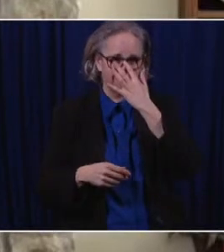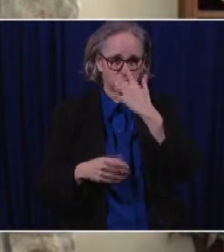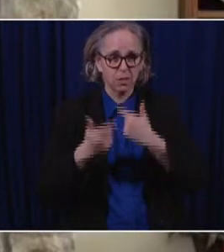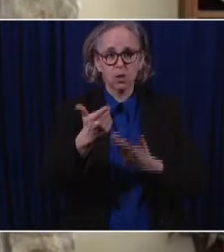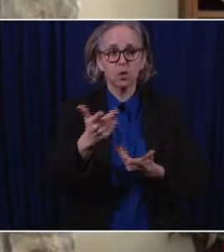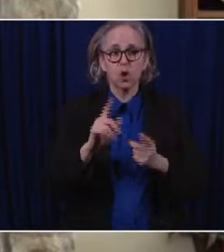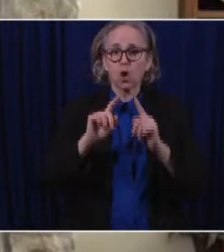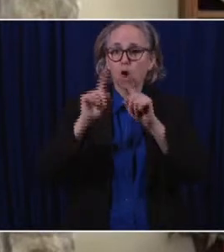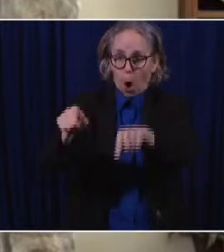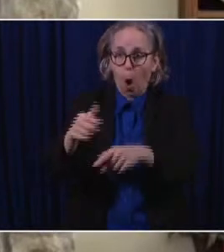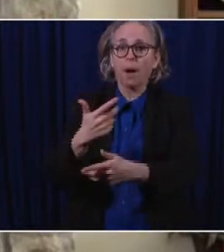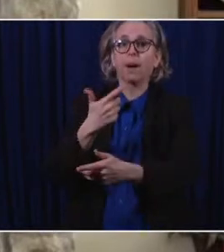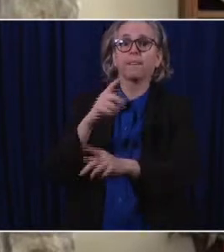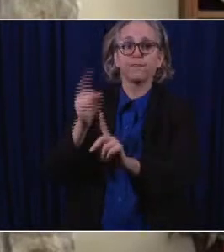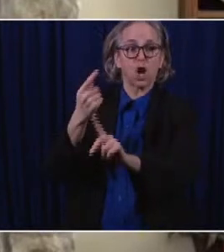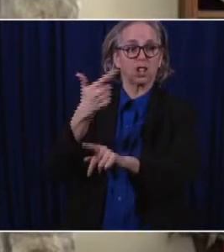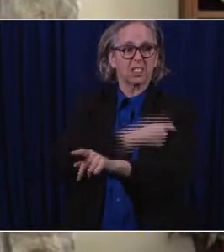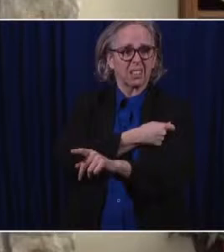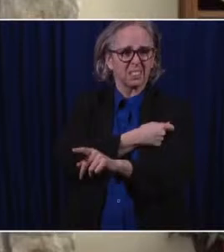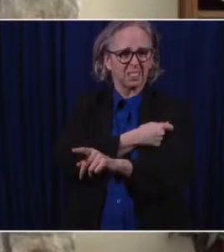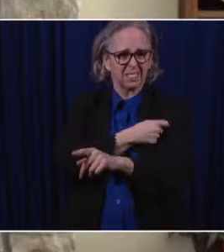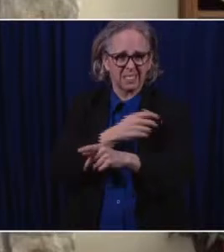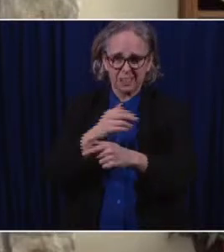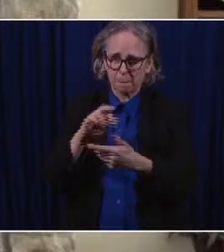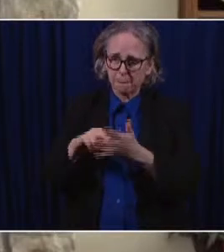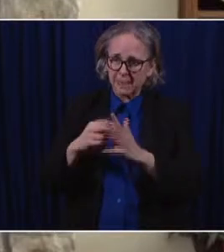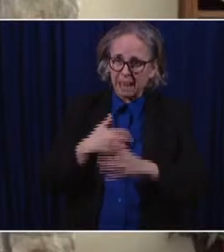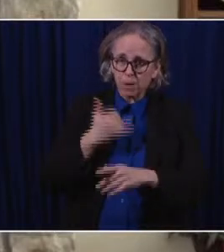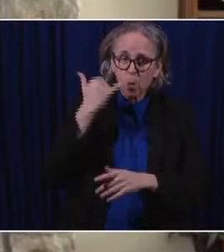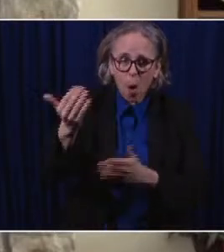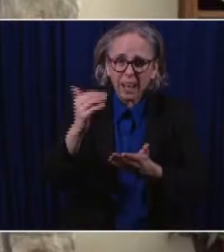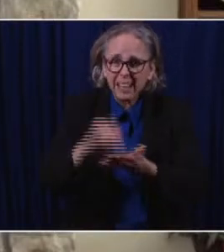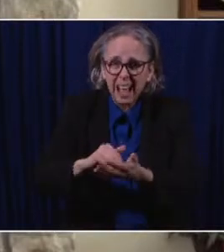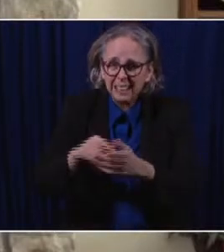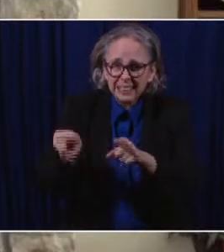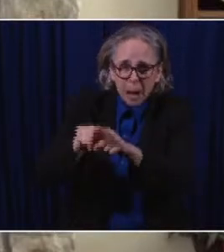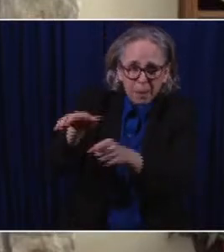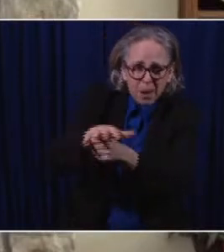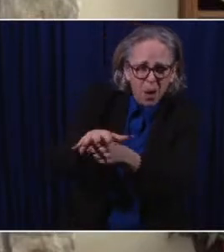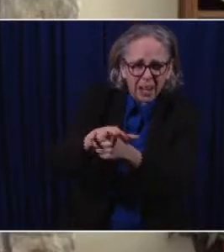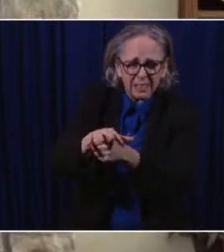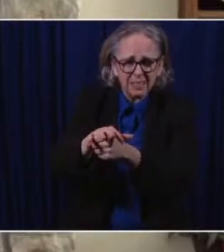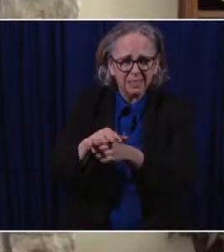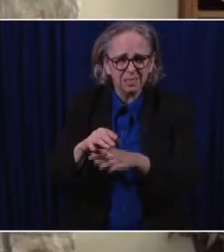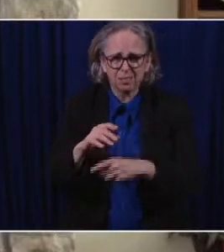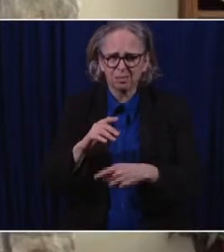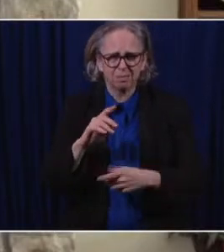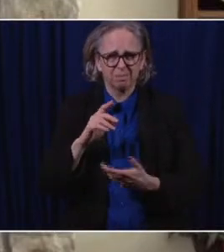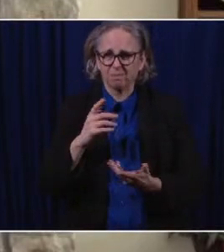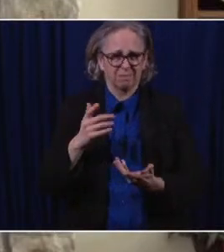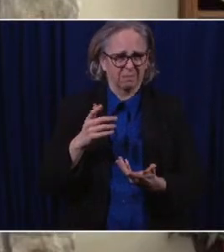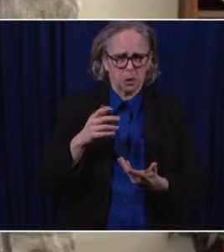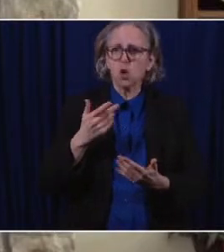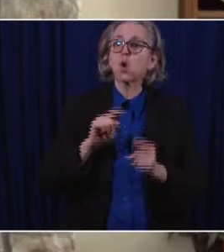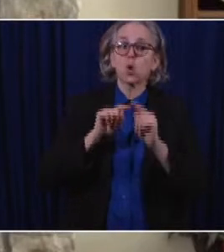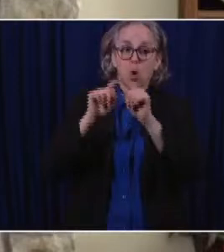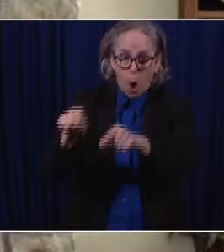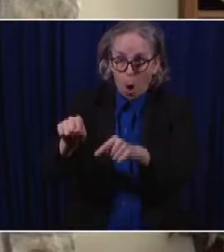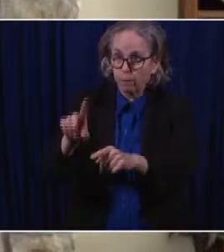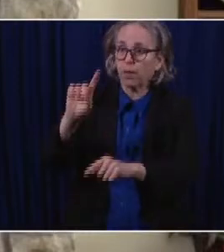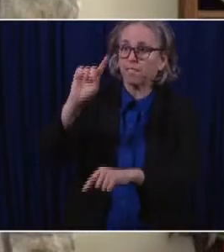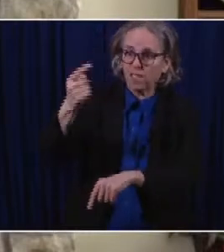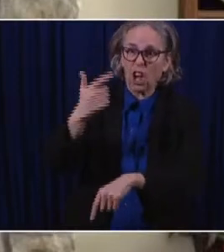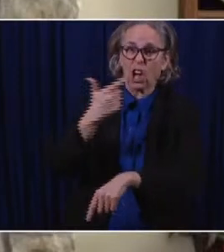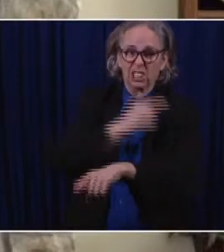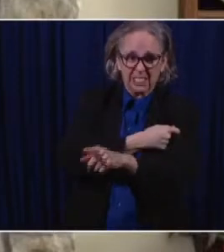Many places, when you get that first vaccination, they give you a time, they give you an appointment, they give you a card. Now, not in